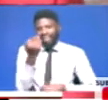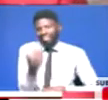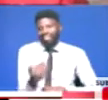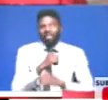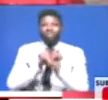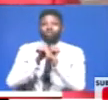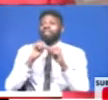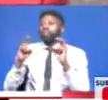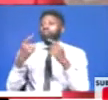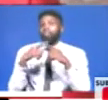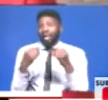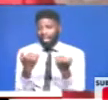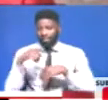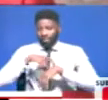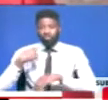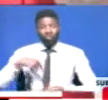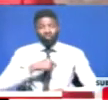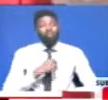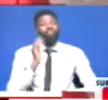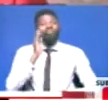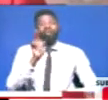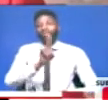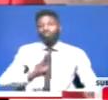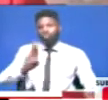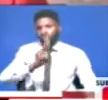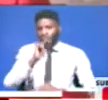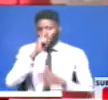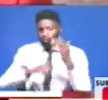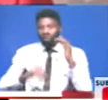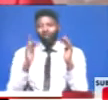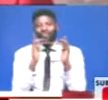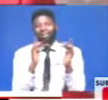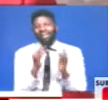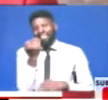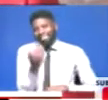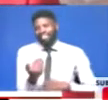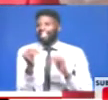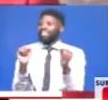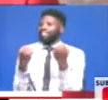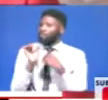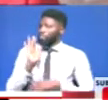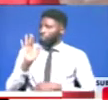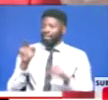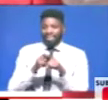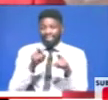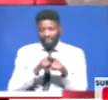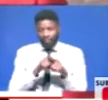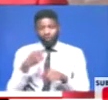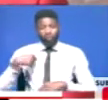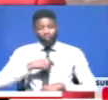this time around we will use the lens of online child safety and thankfully we now